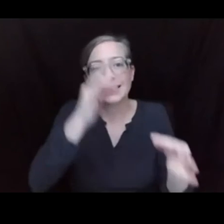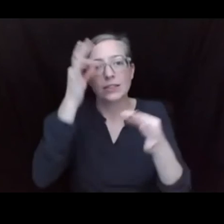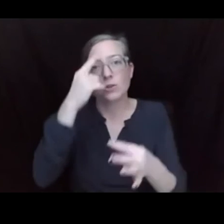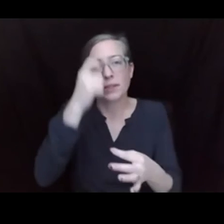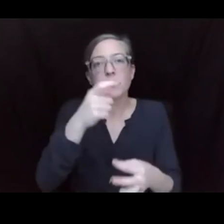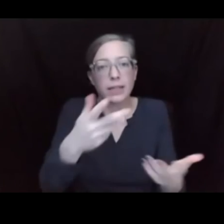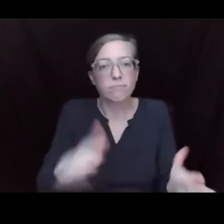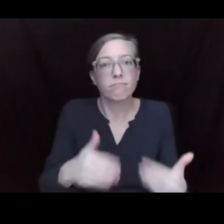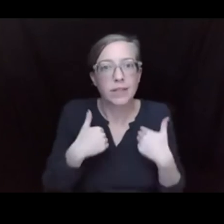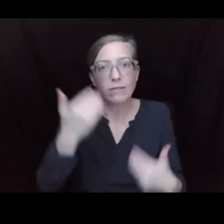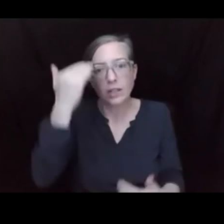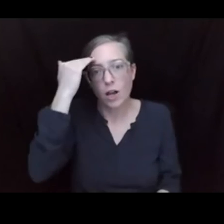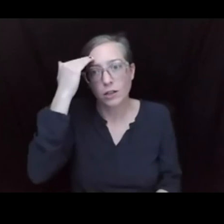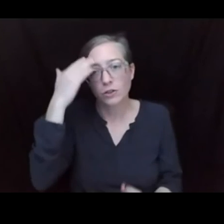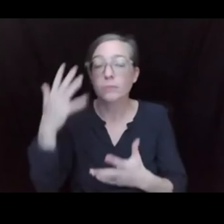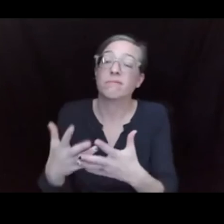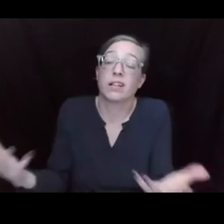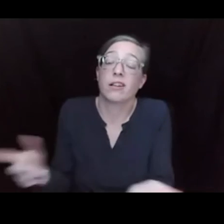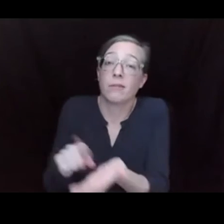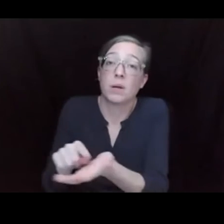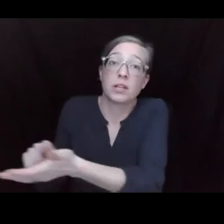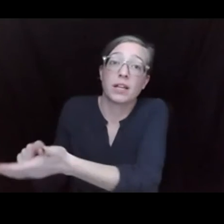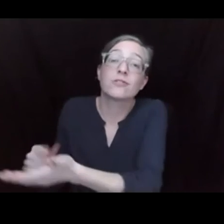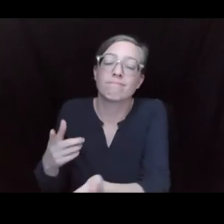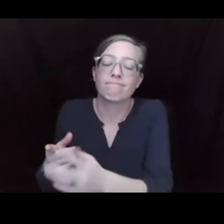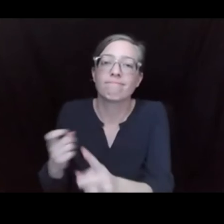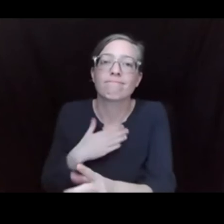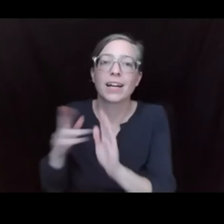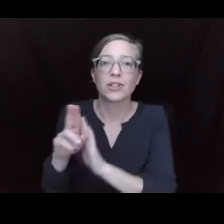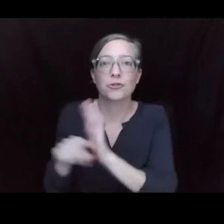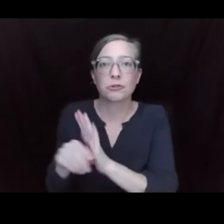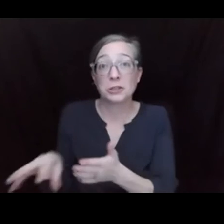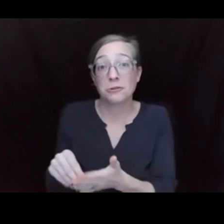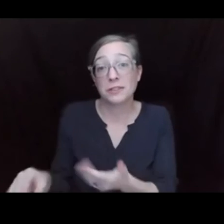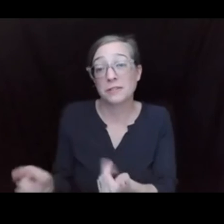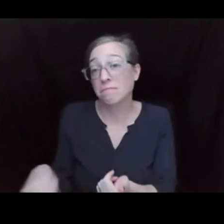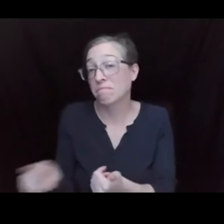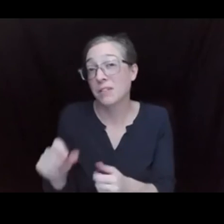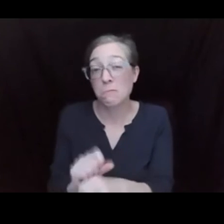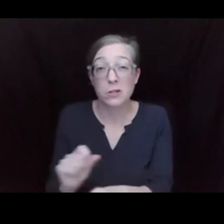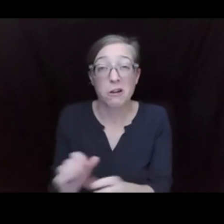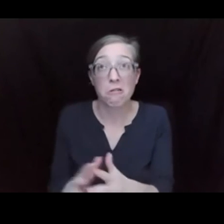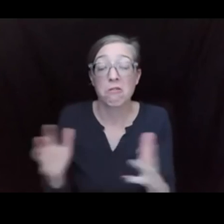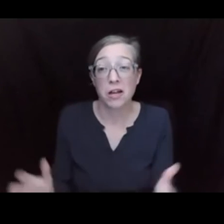being published is my undergrad students are great. They are working a lot and they're productive.